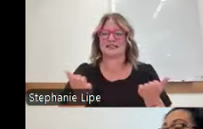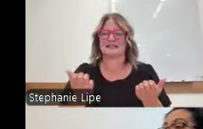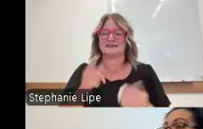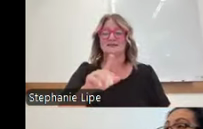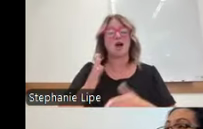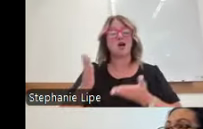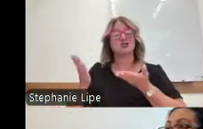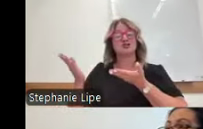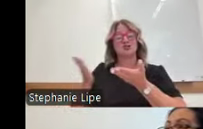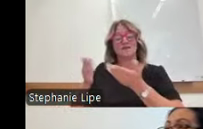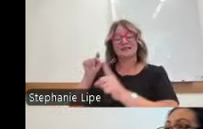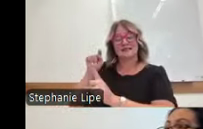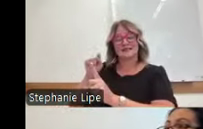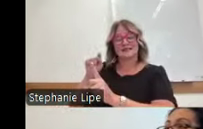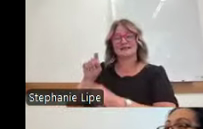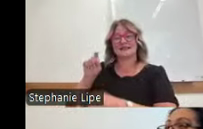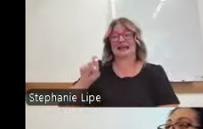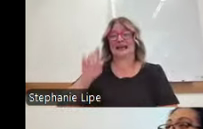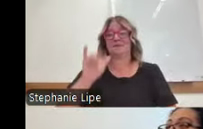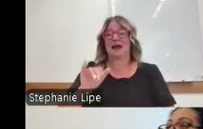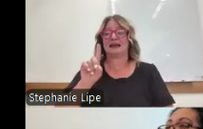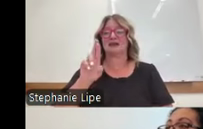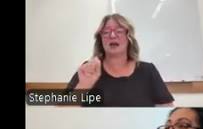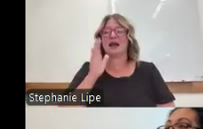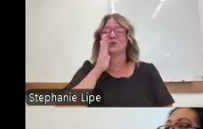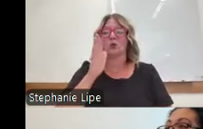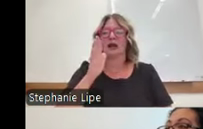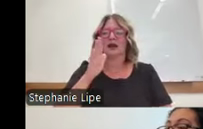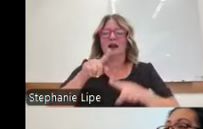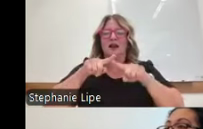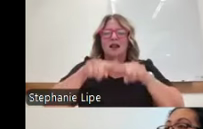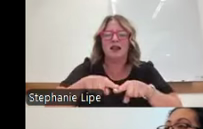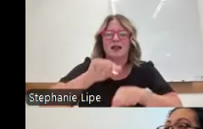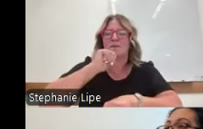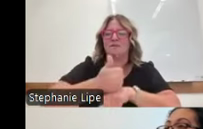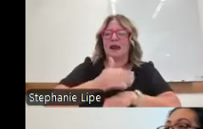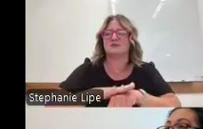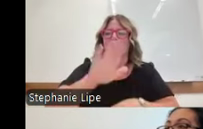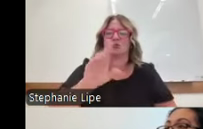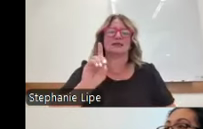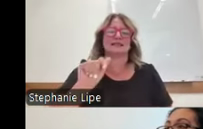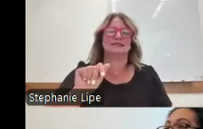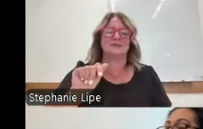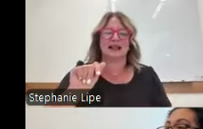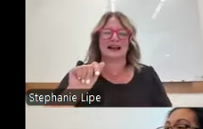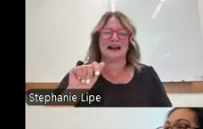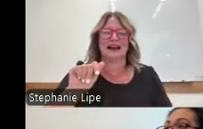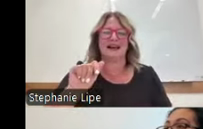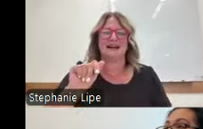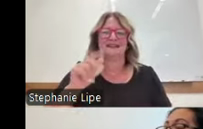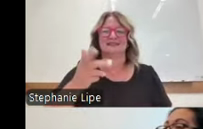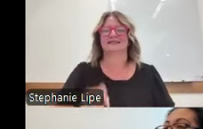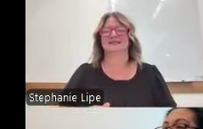will be qualified for our services. And those services are needed to be looked at how it